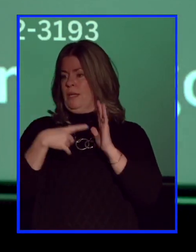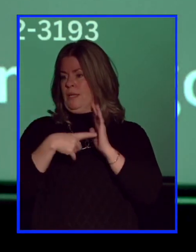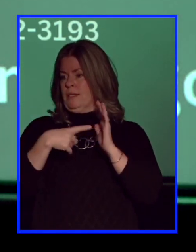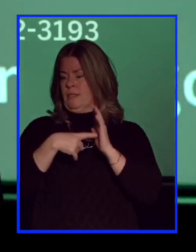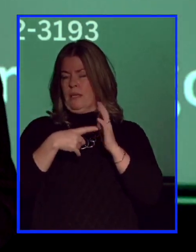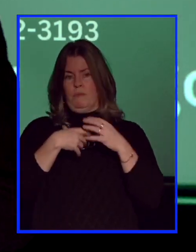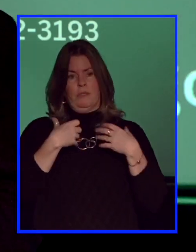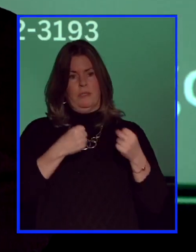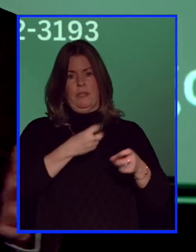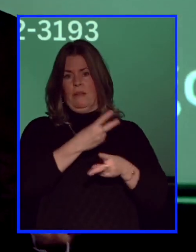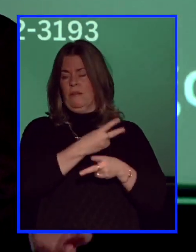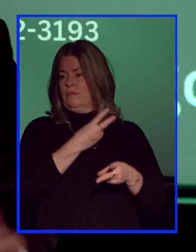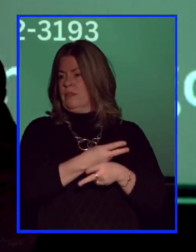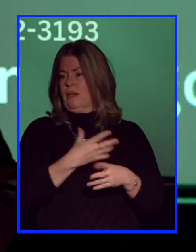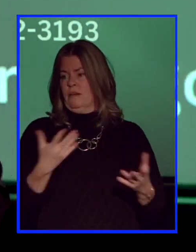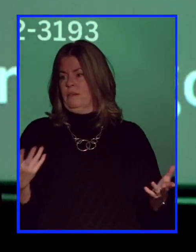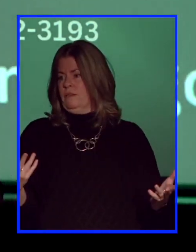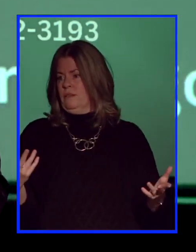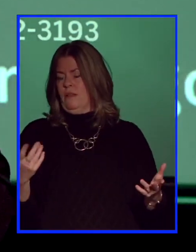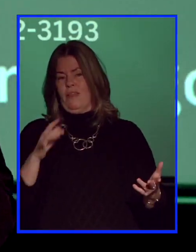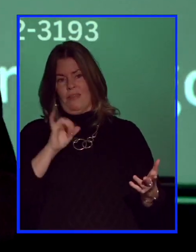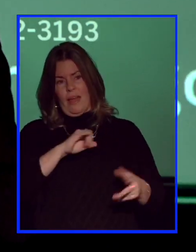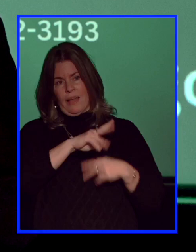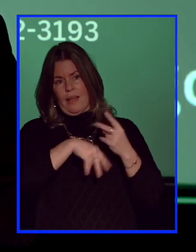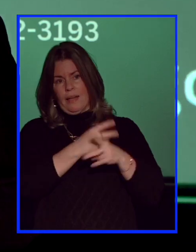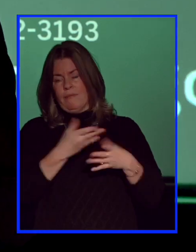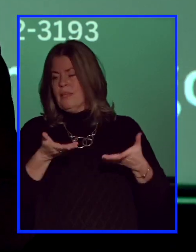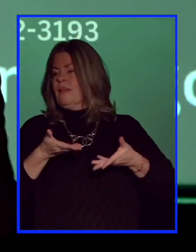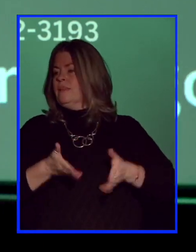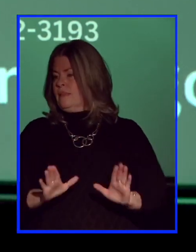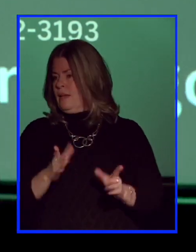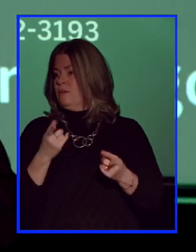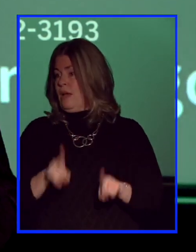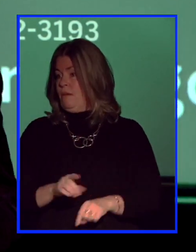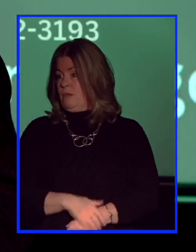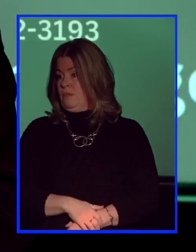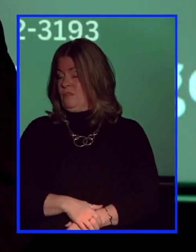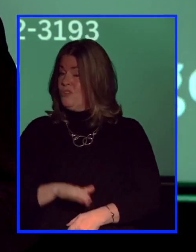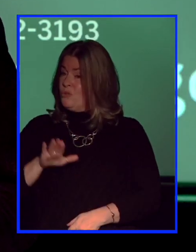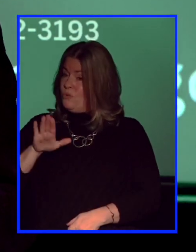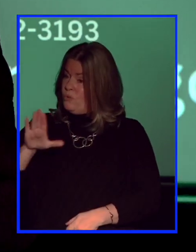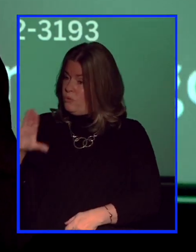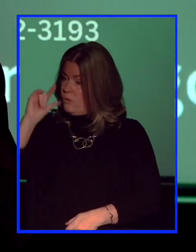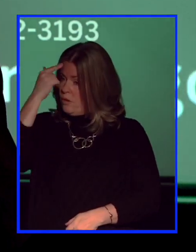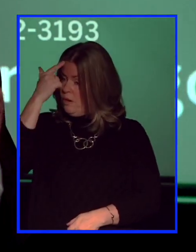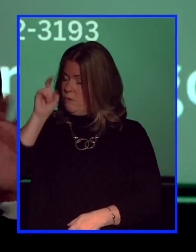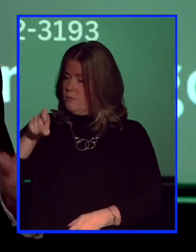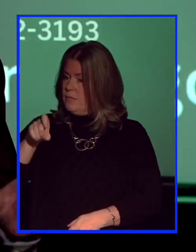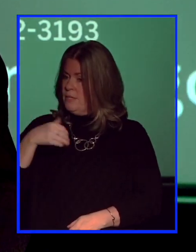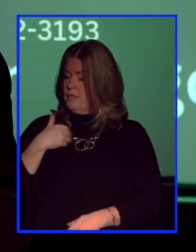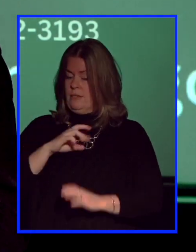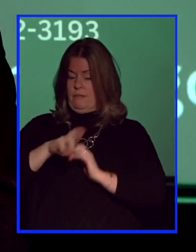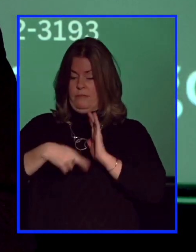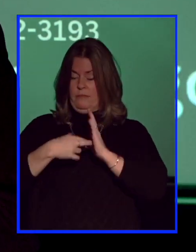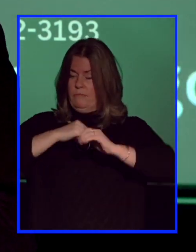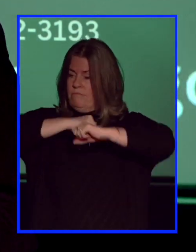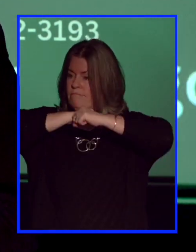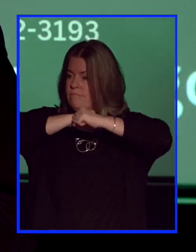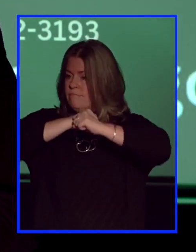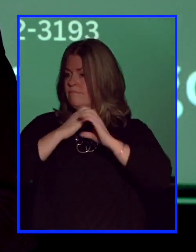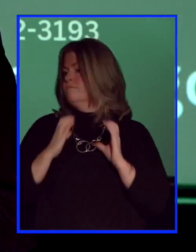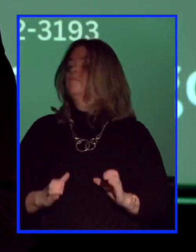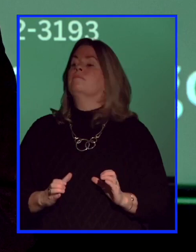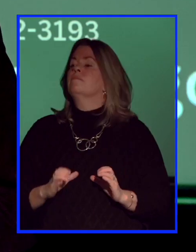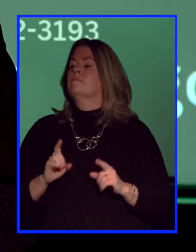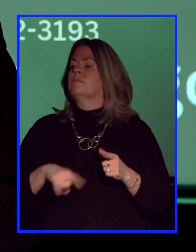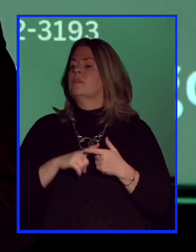that's allowed to happen. So your government has to play a role in protecting consumers against that